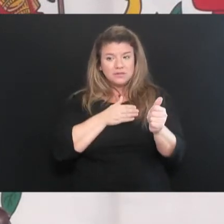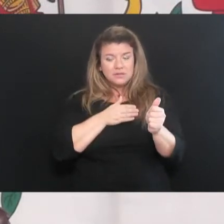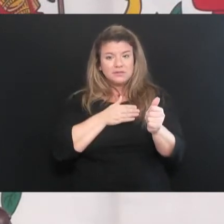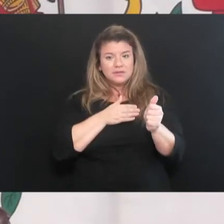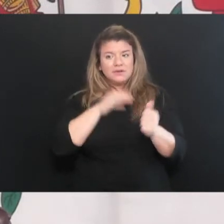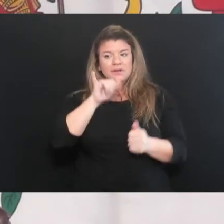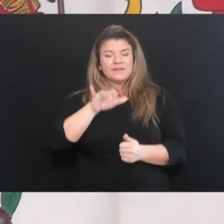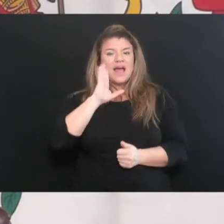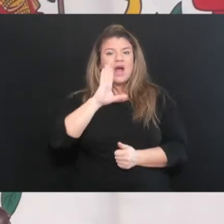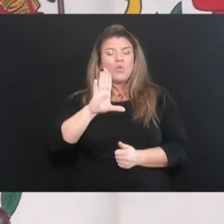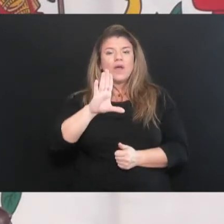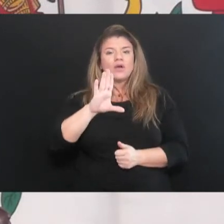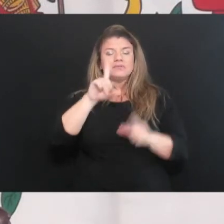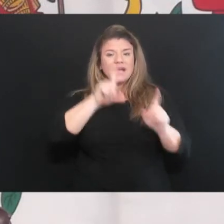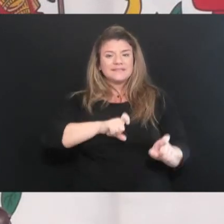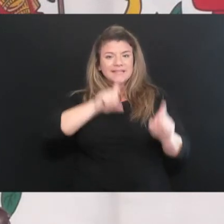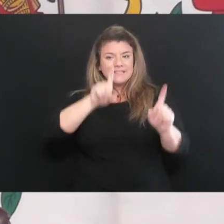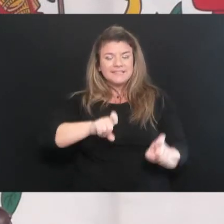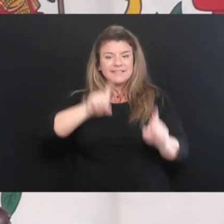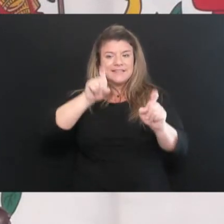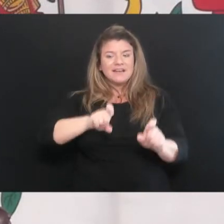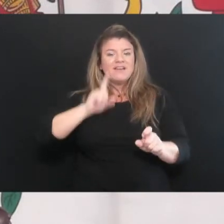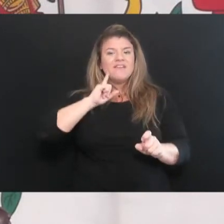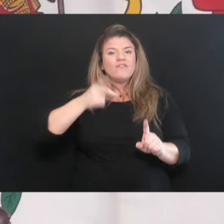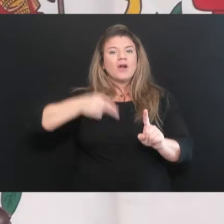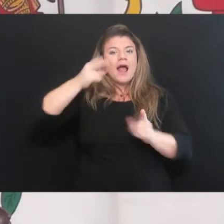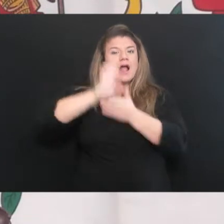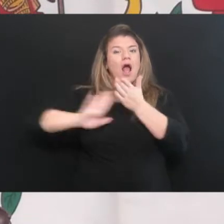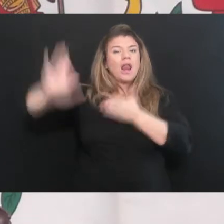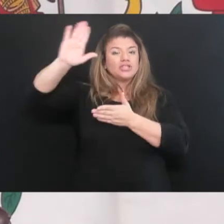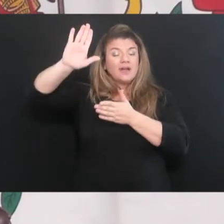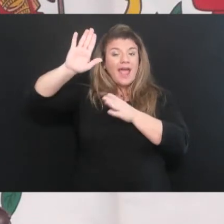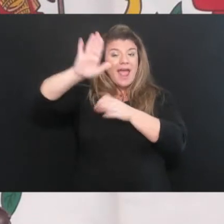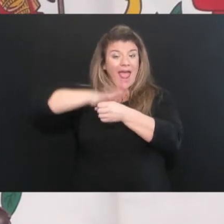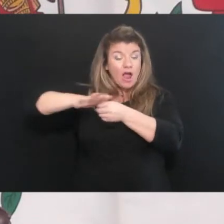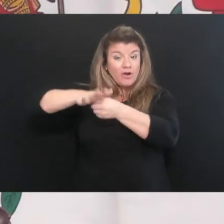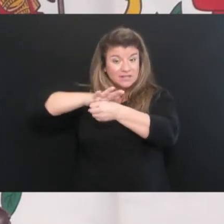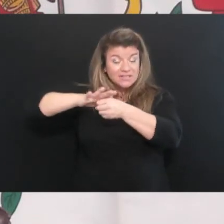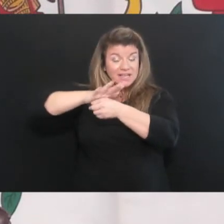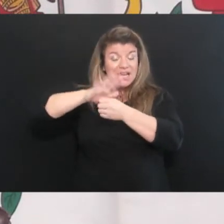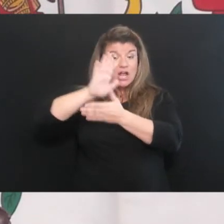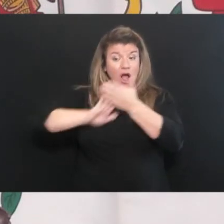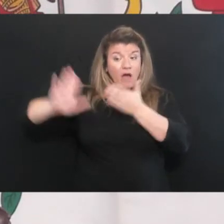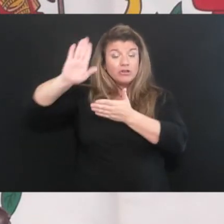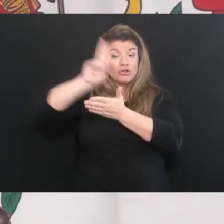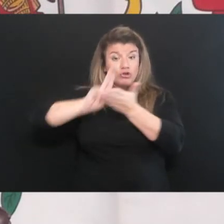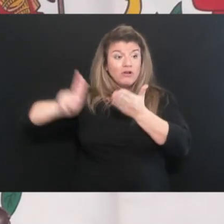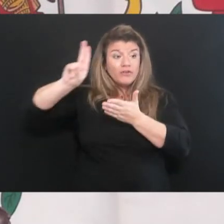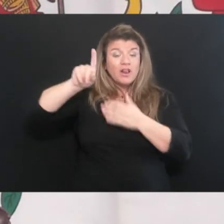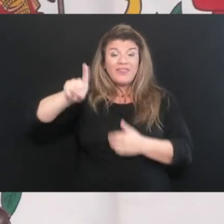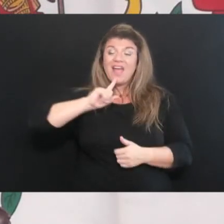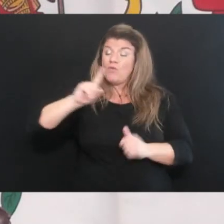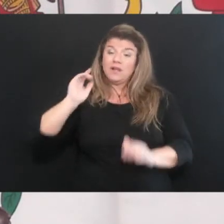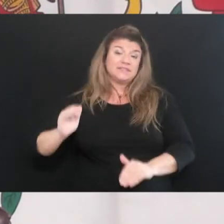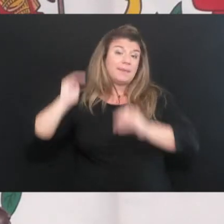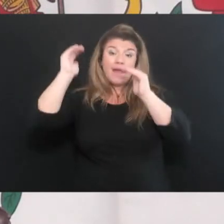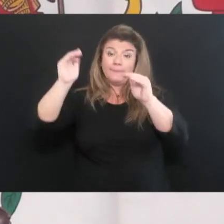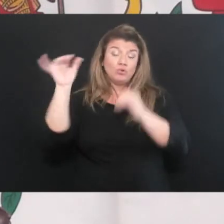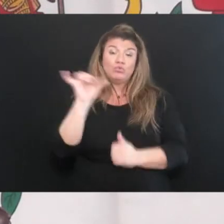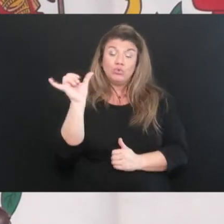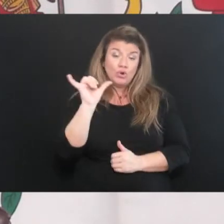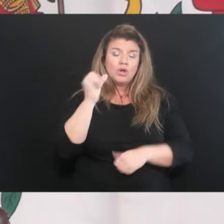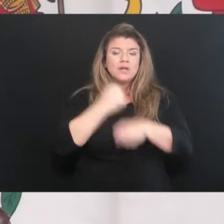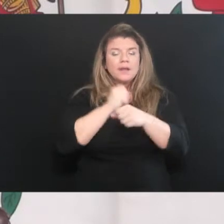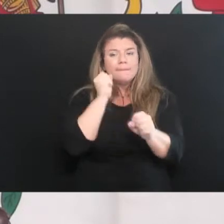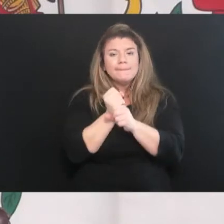going to go towards testing on the higher ed areas. And our colleges and universities have really stepped up to the plate to